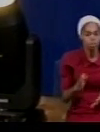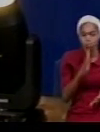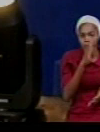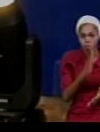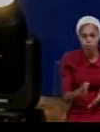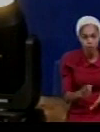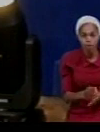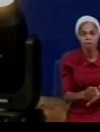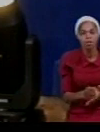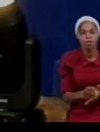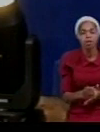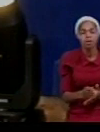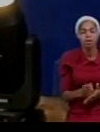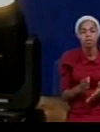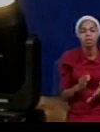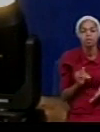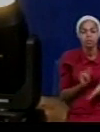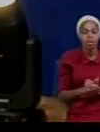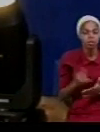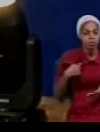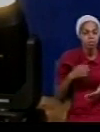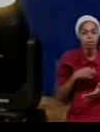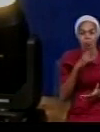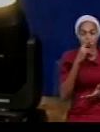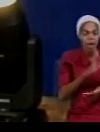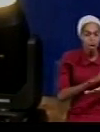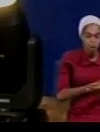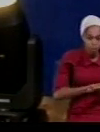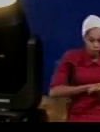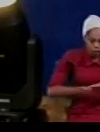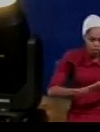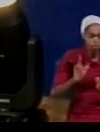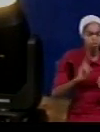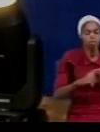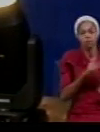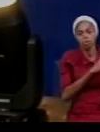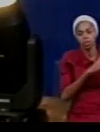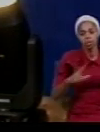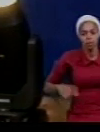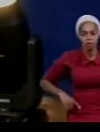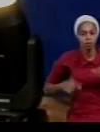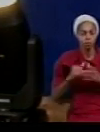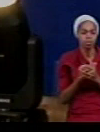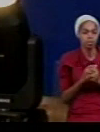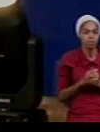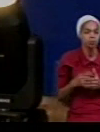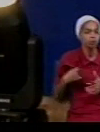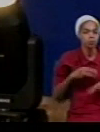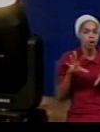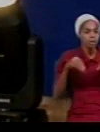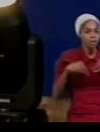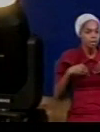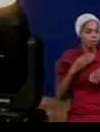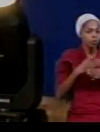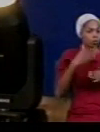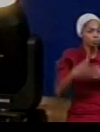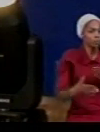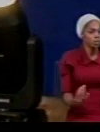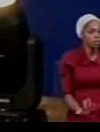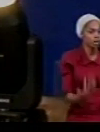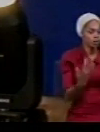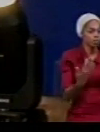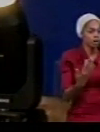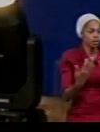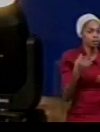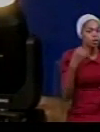sacrifice, the encompassing sacrifice that came through the Lord Jesus Christ. And they believe